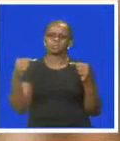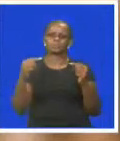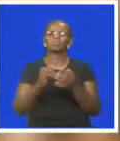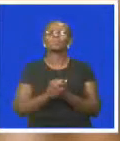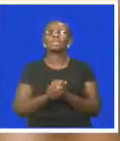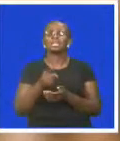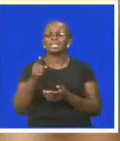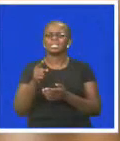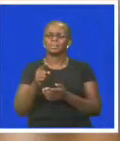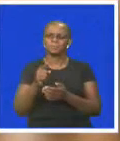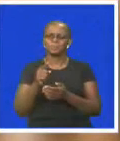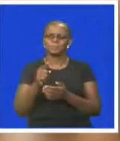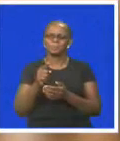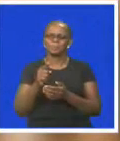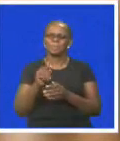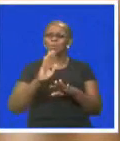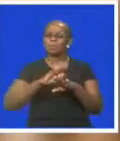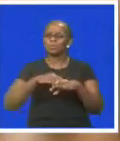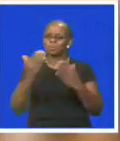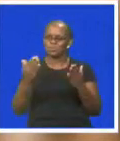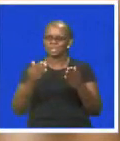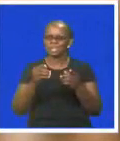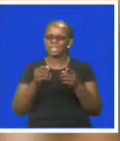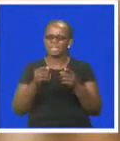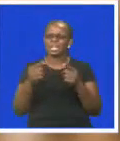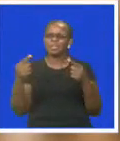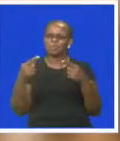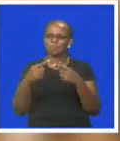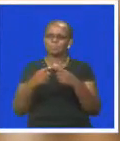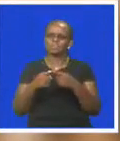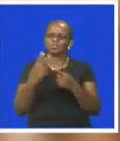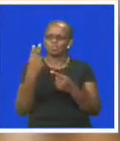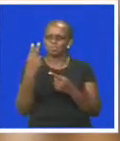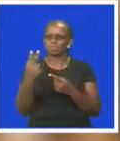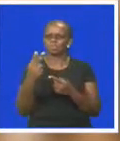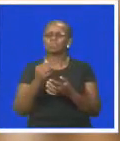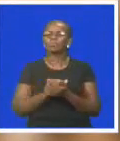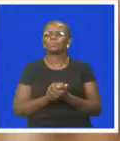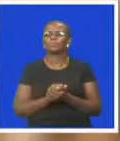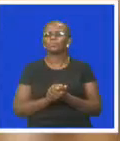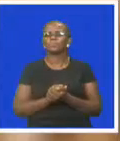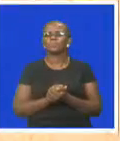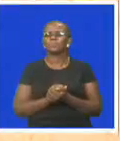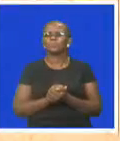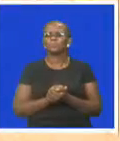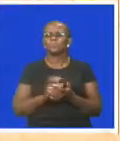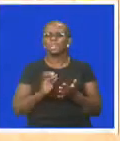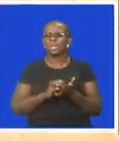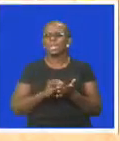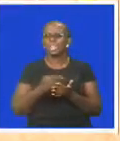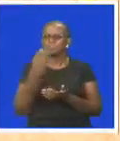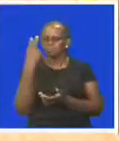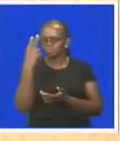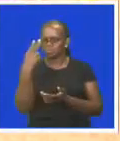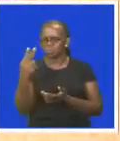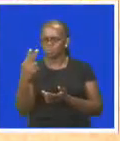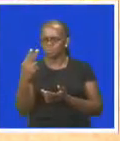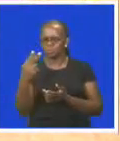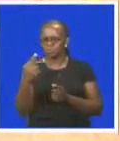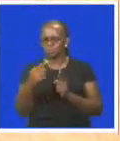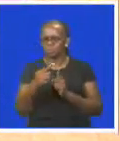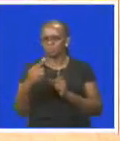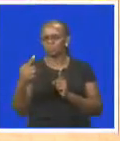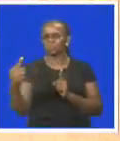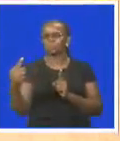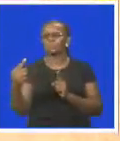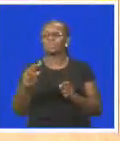that is an opposite. So here the sides of a rectangle, it has two long opposite